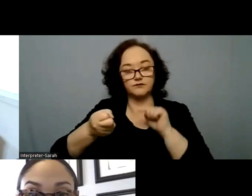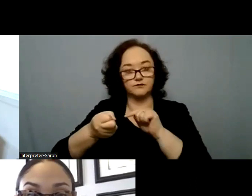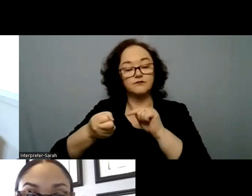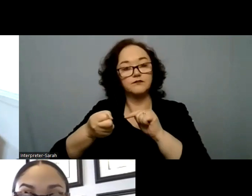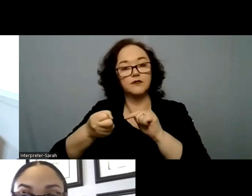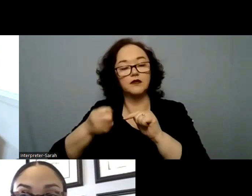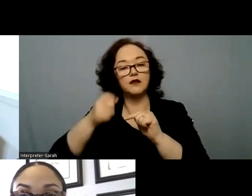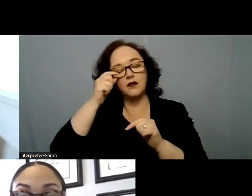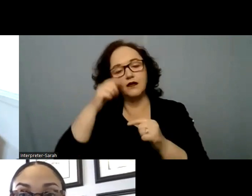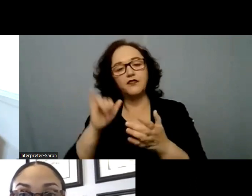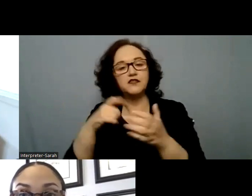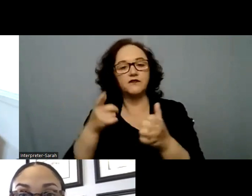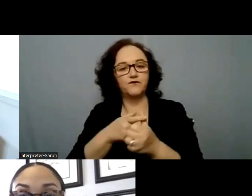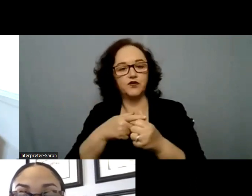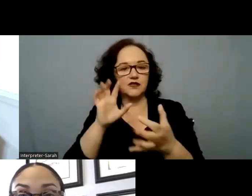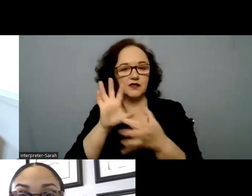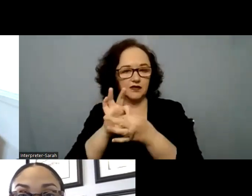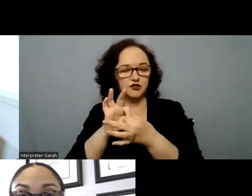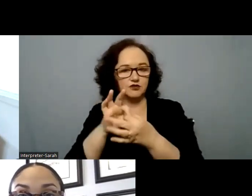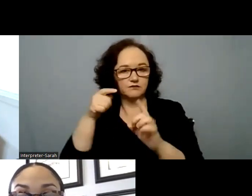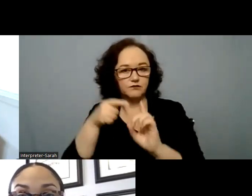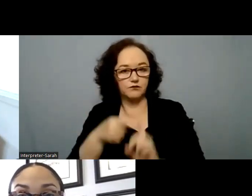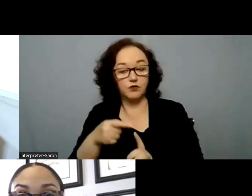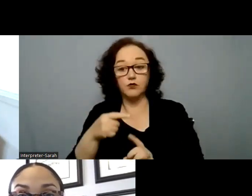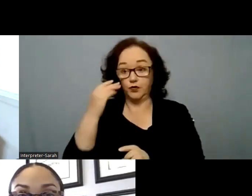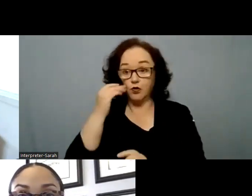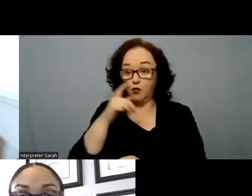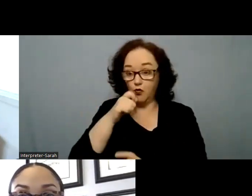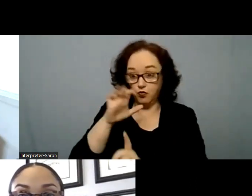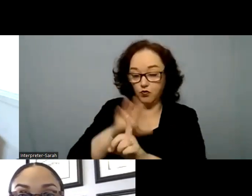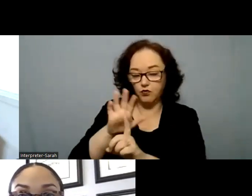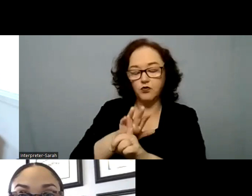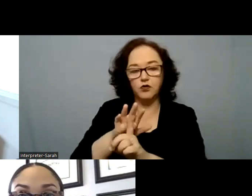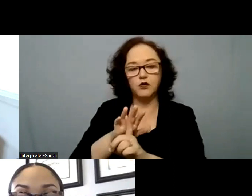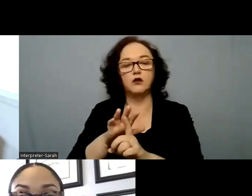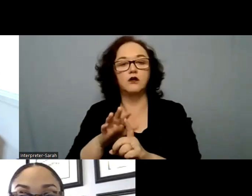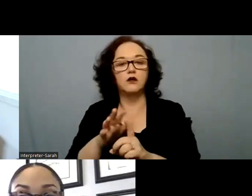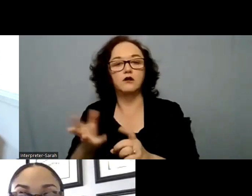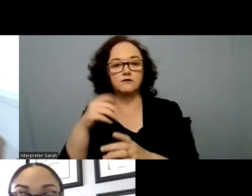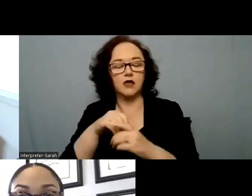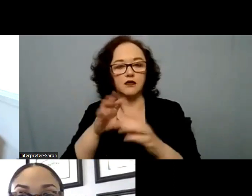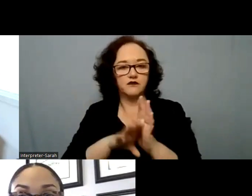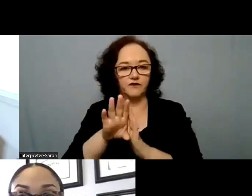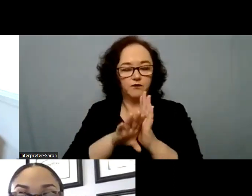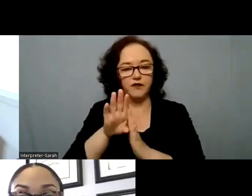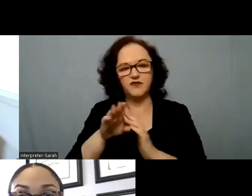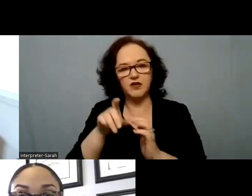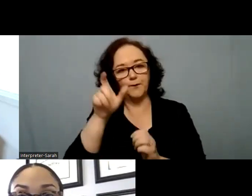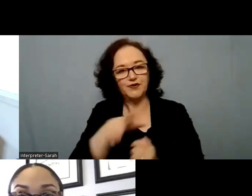we recognize who they are. We add that voice into the development of the person-centered recovery